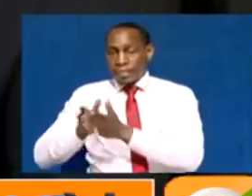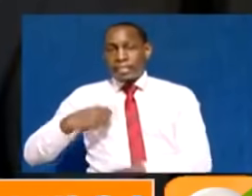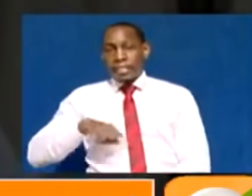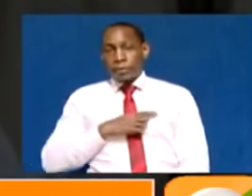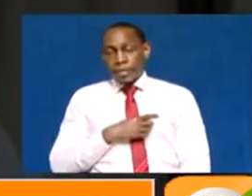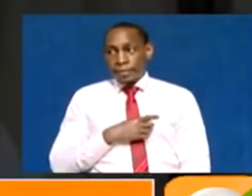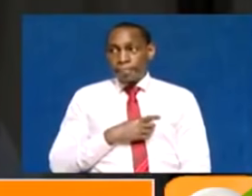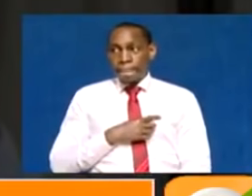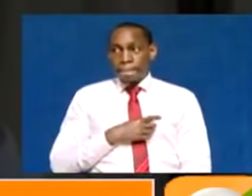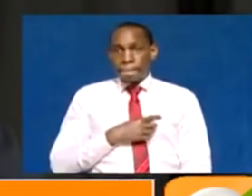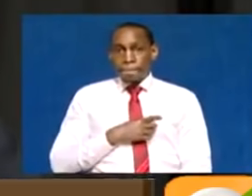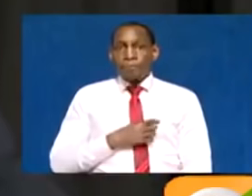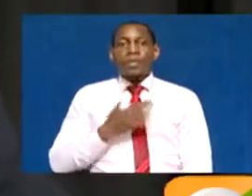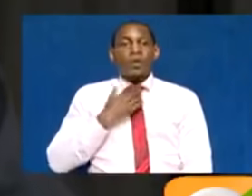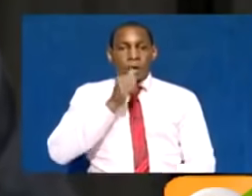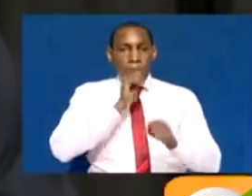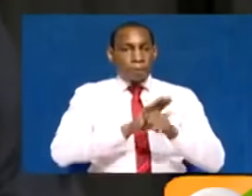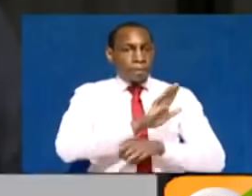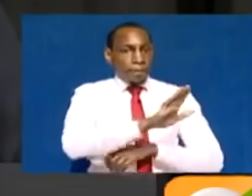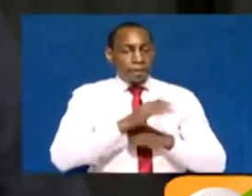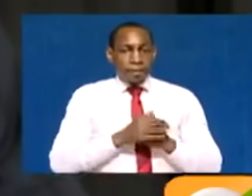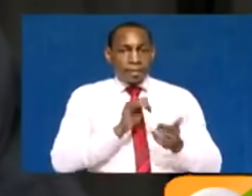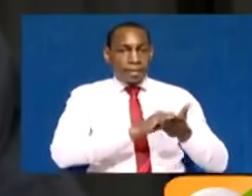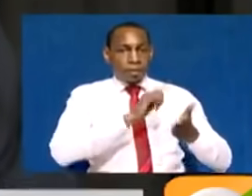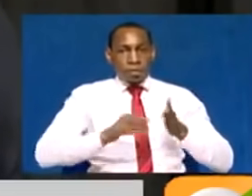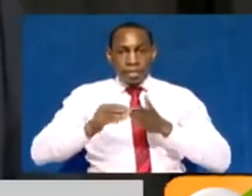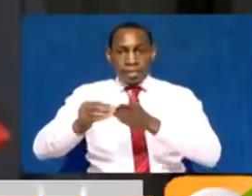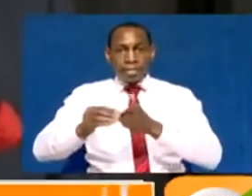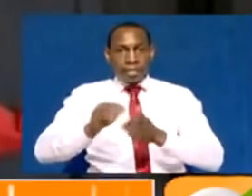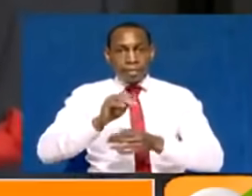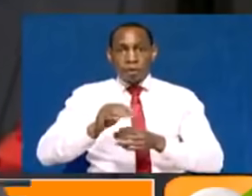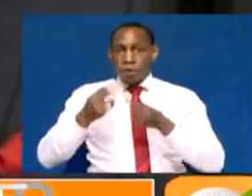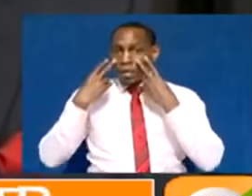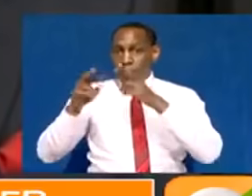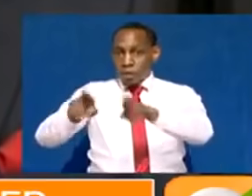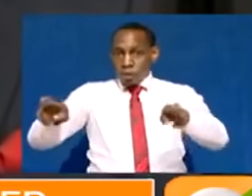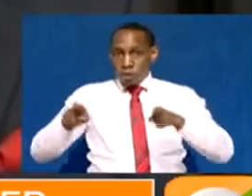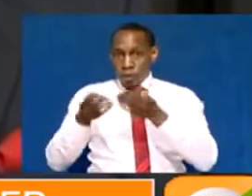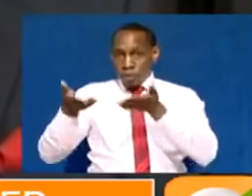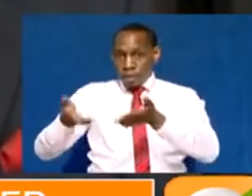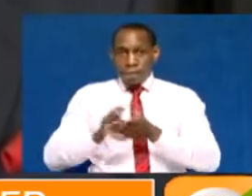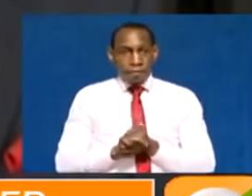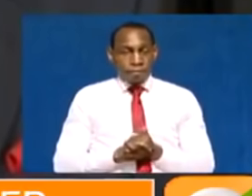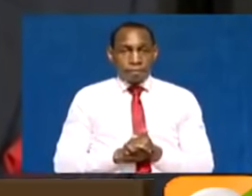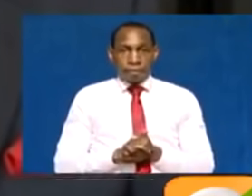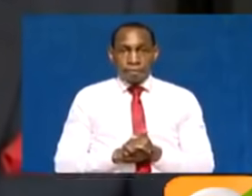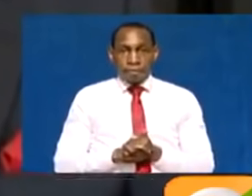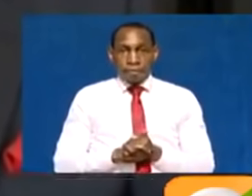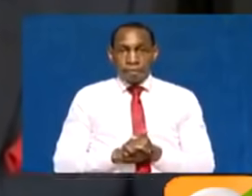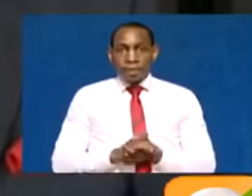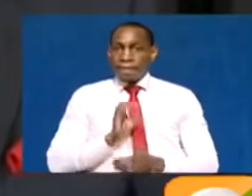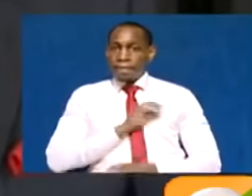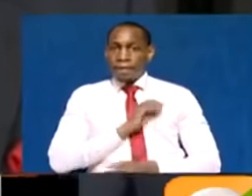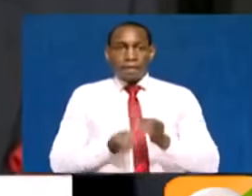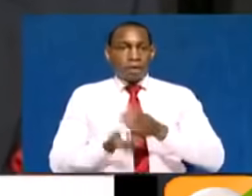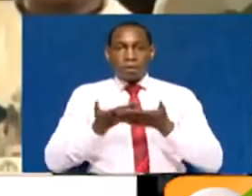are interested in. And I want to guarantee to you that the leadership you are seeing in this room does not elicit